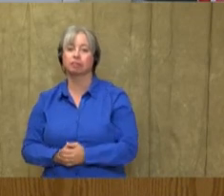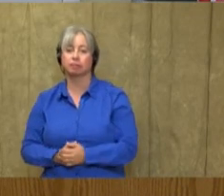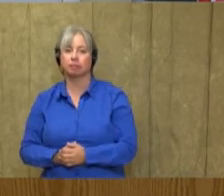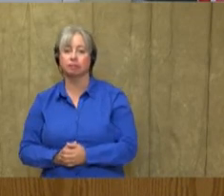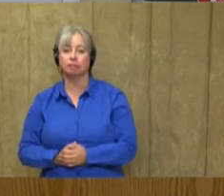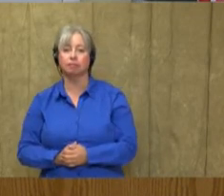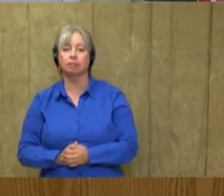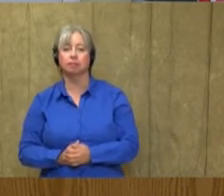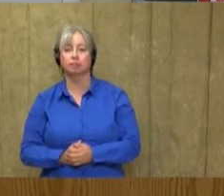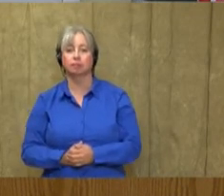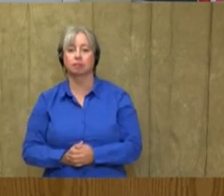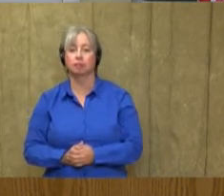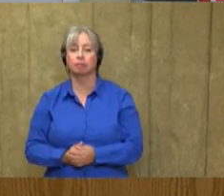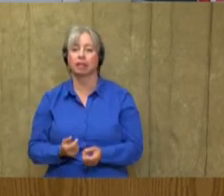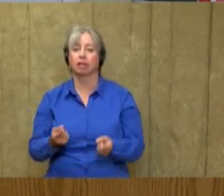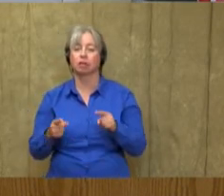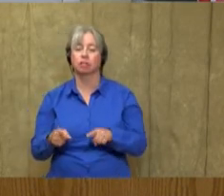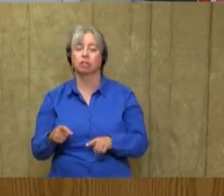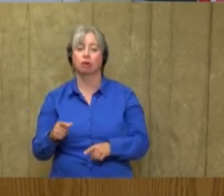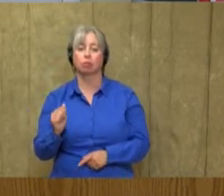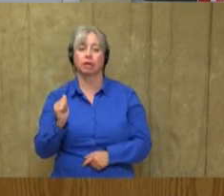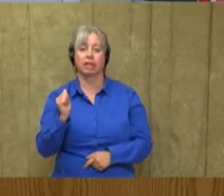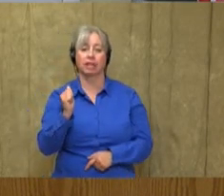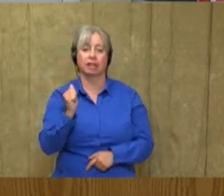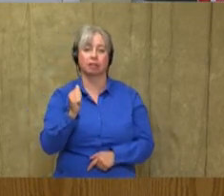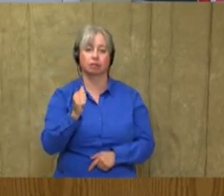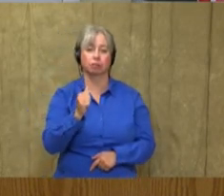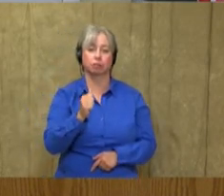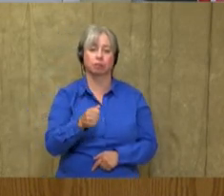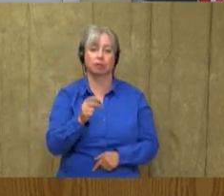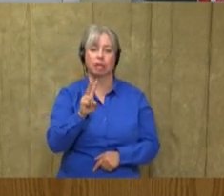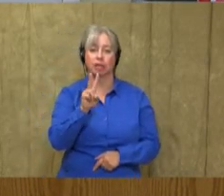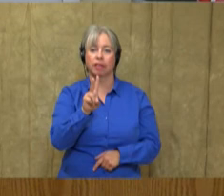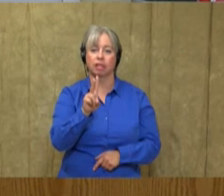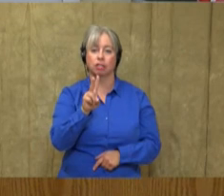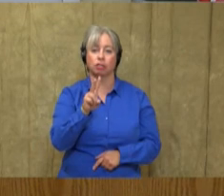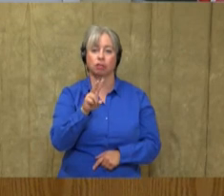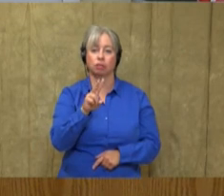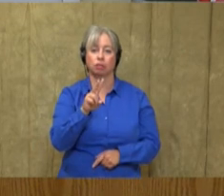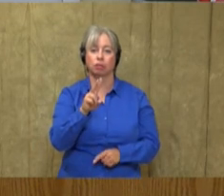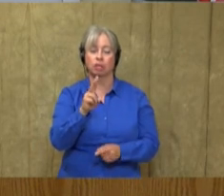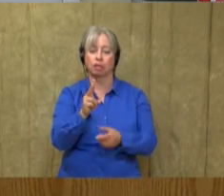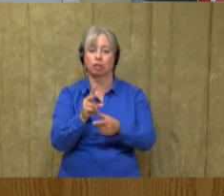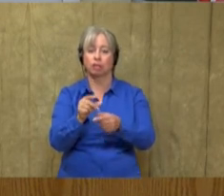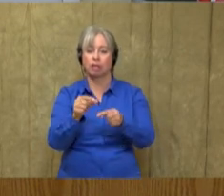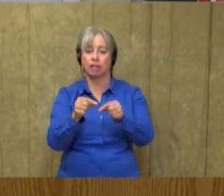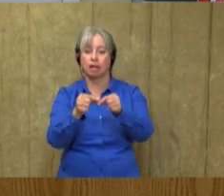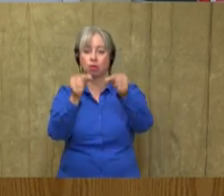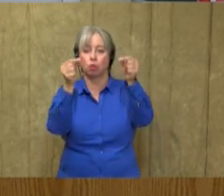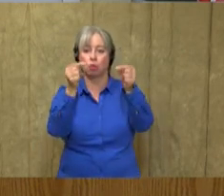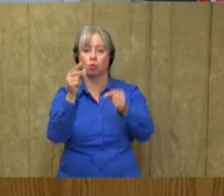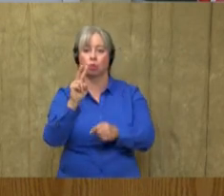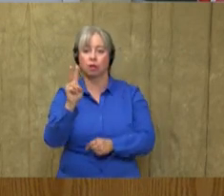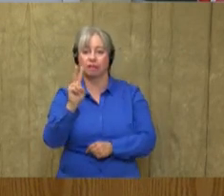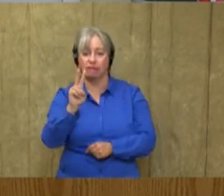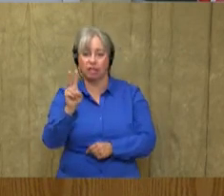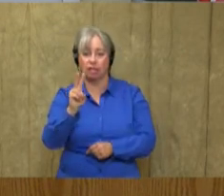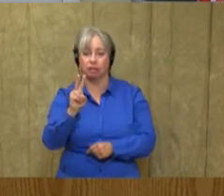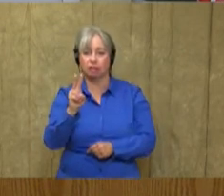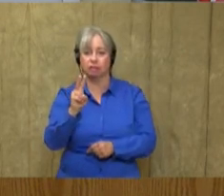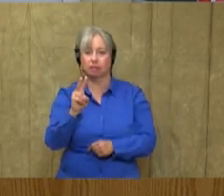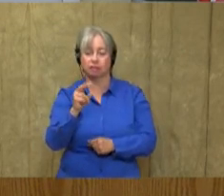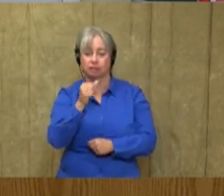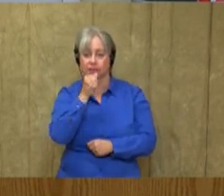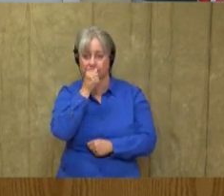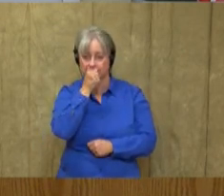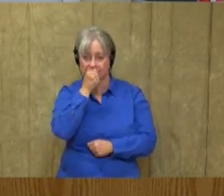works. So when I strike a tuning fork, the two prongs will vibrate back and forth, and we know that a vibration or disturbance causes energy